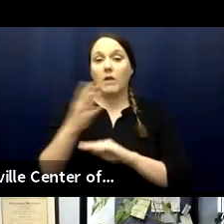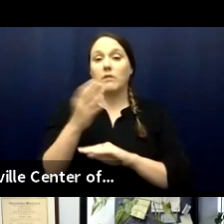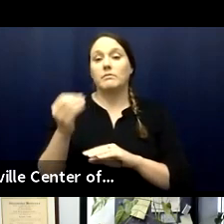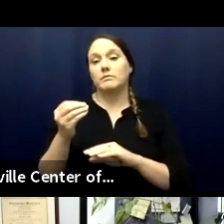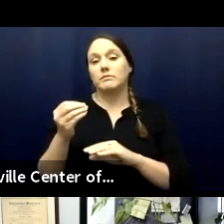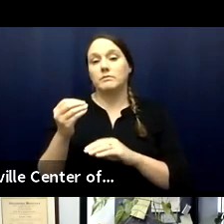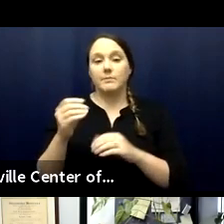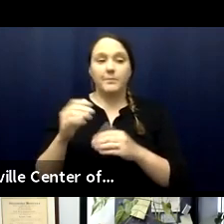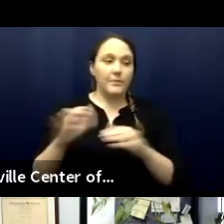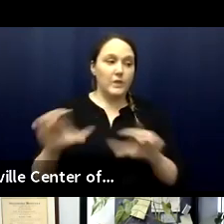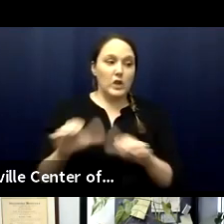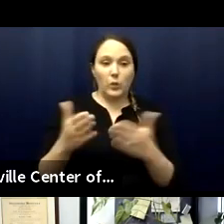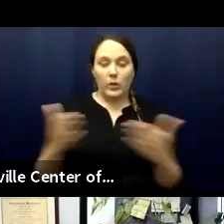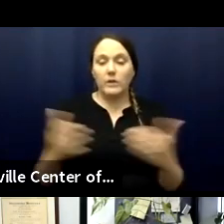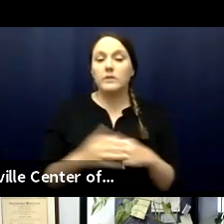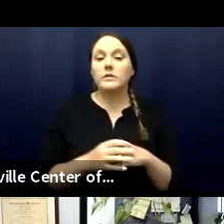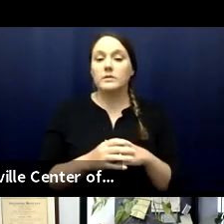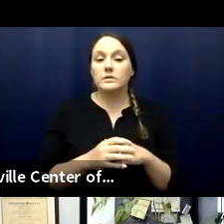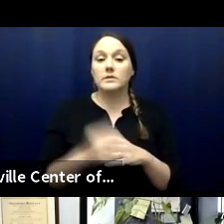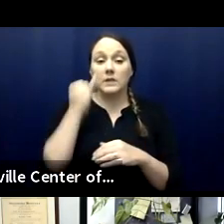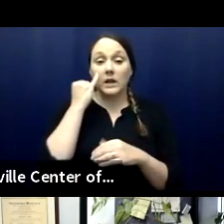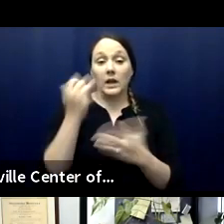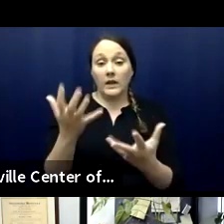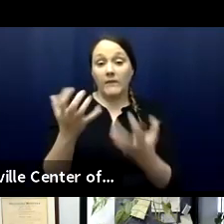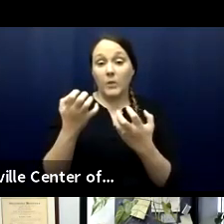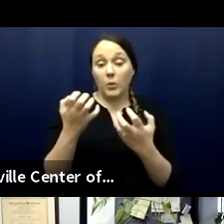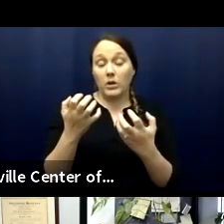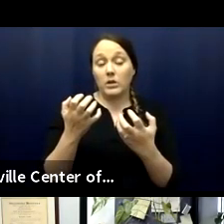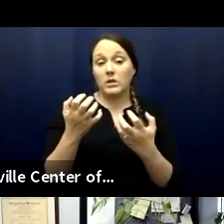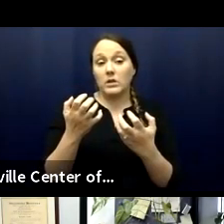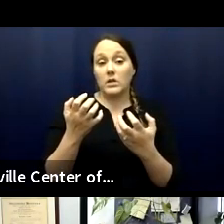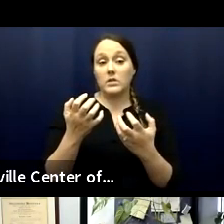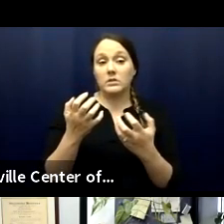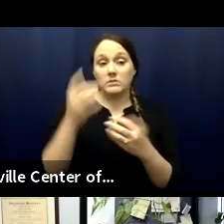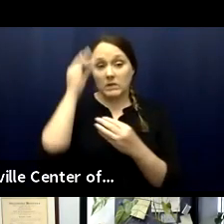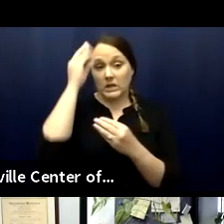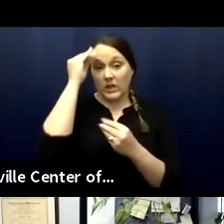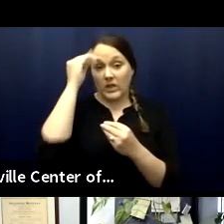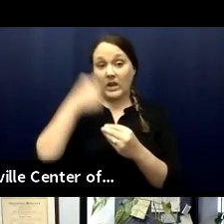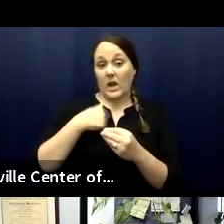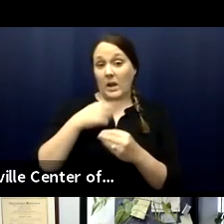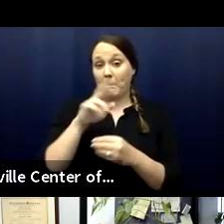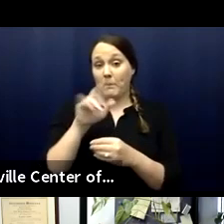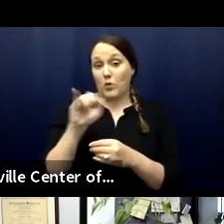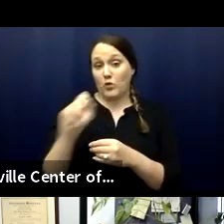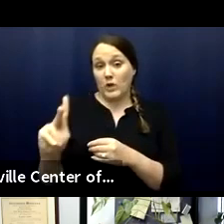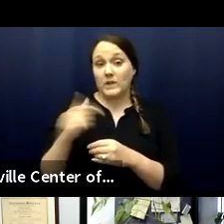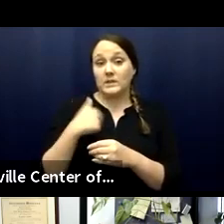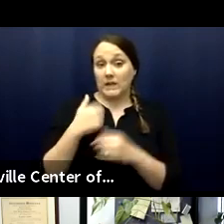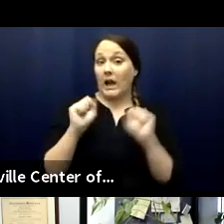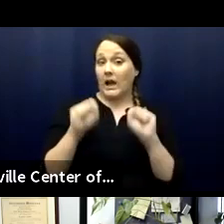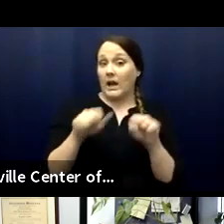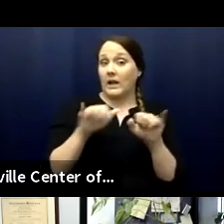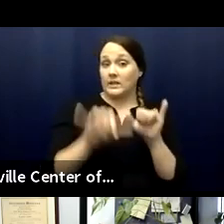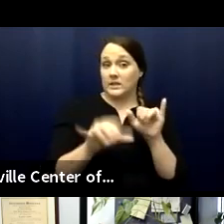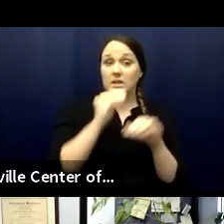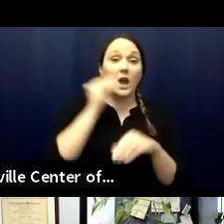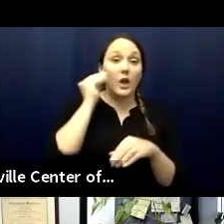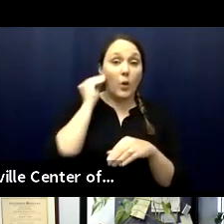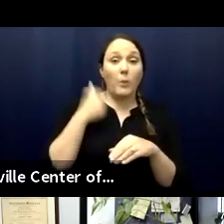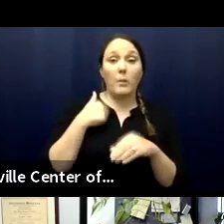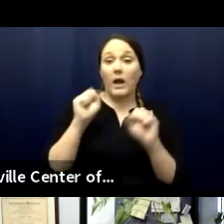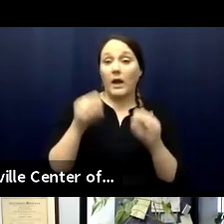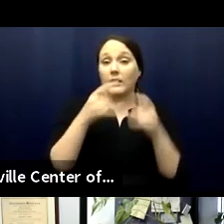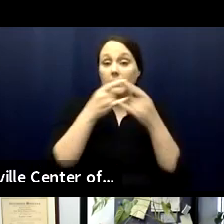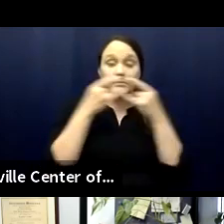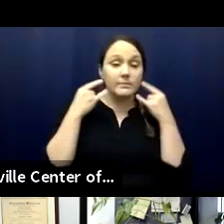operate. And if I think I'm at risk, I can stay home. I can put a mask on. I